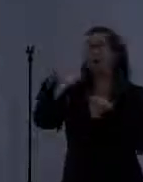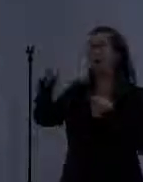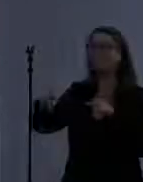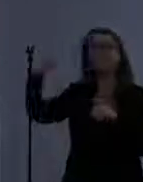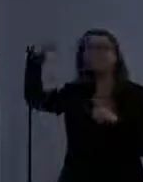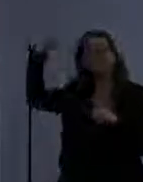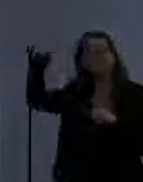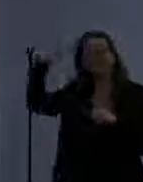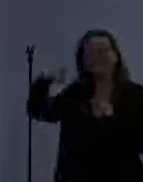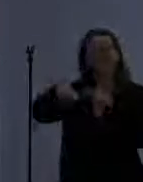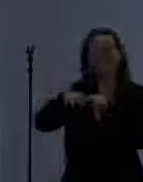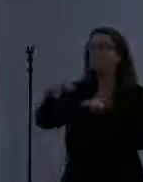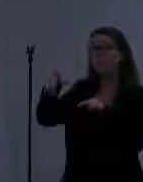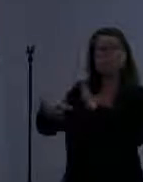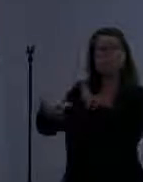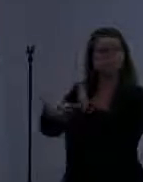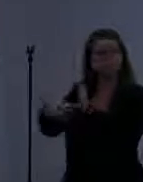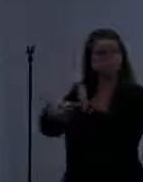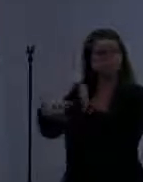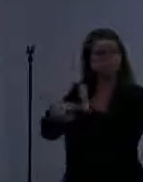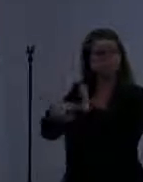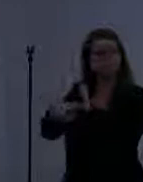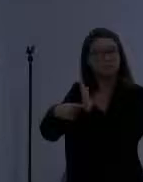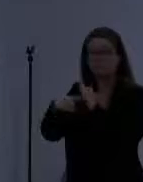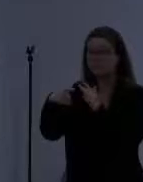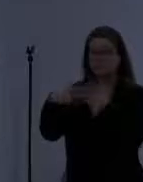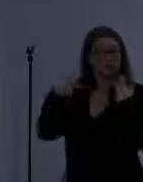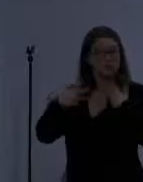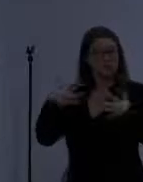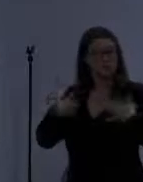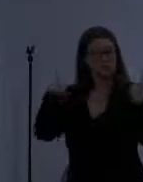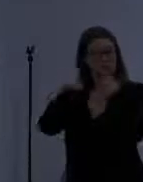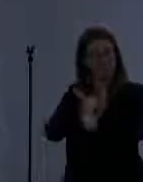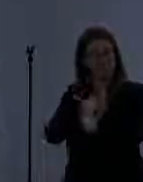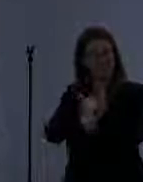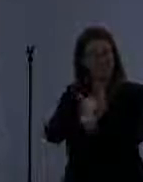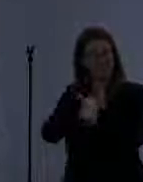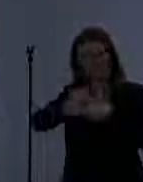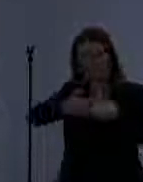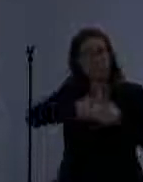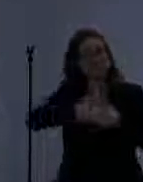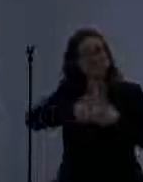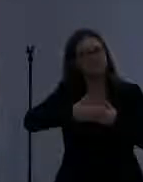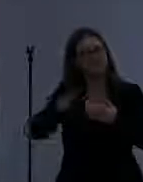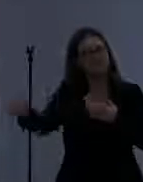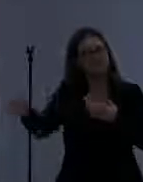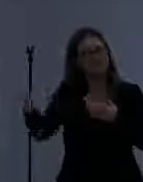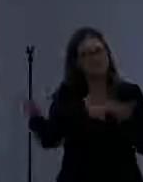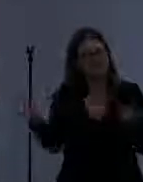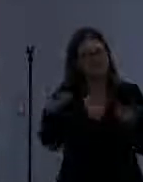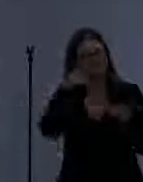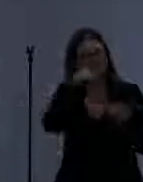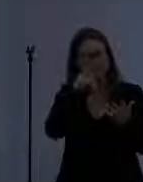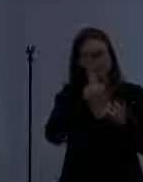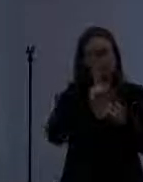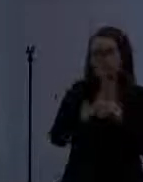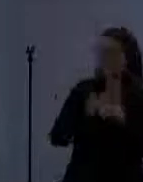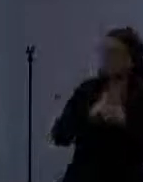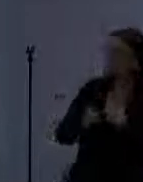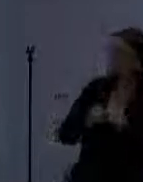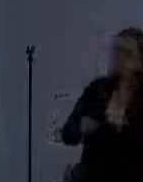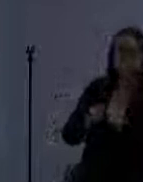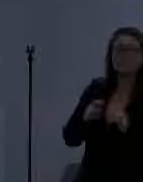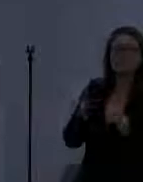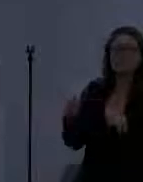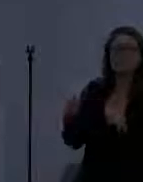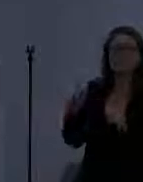the bathroom or getting dressed in their bedroom. So that's the sort of, from my perspective, that's